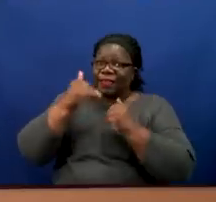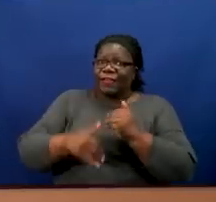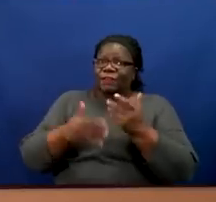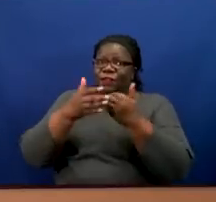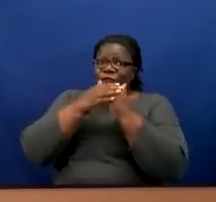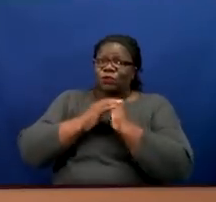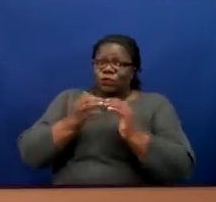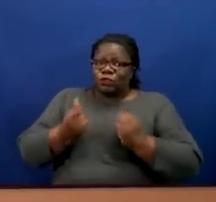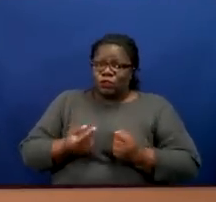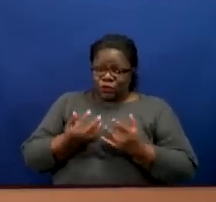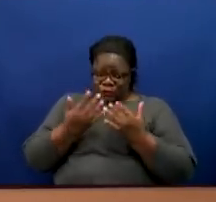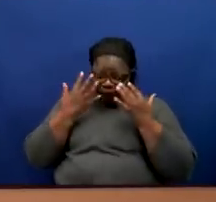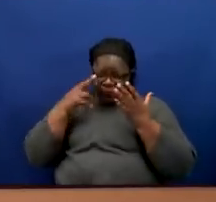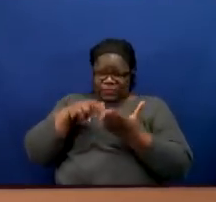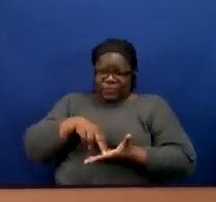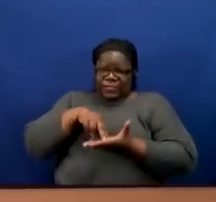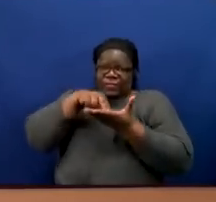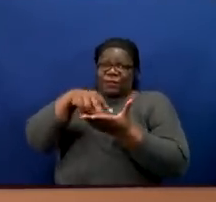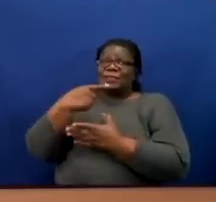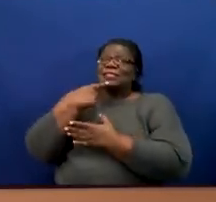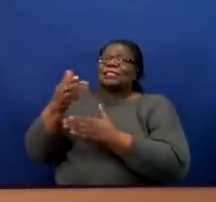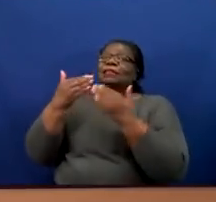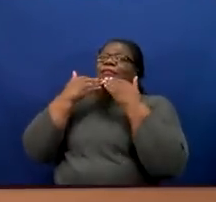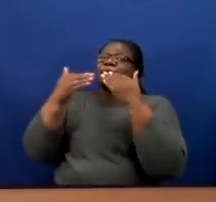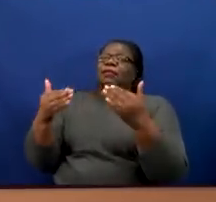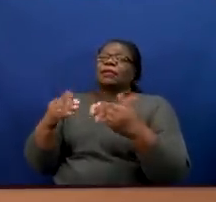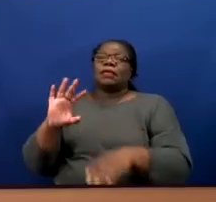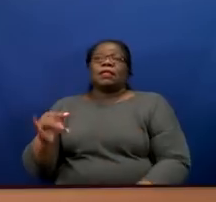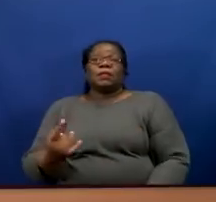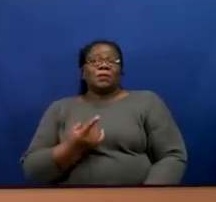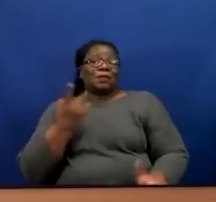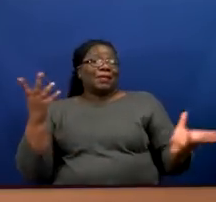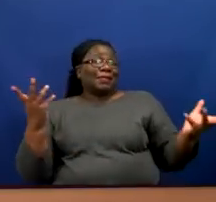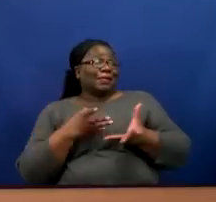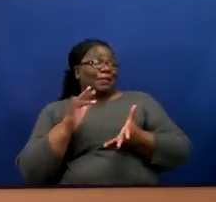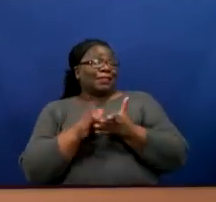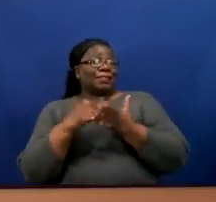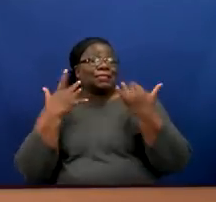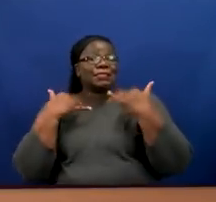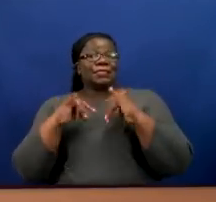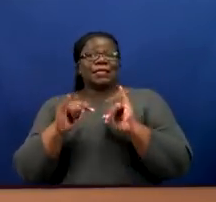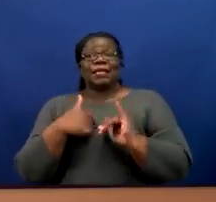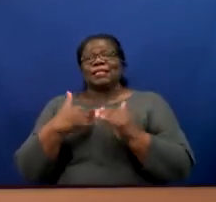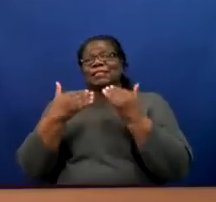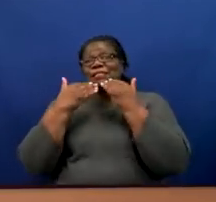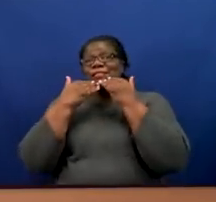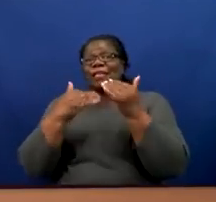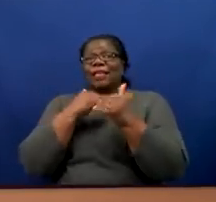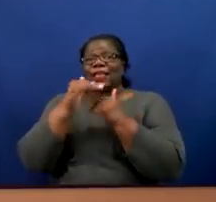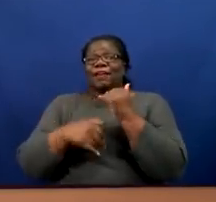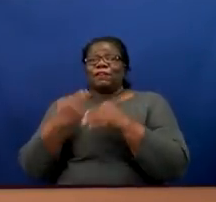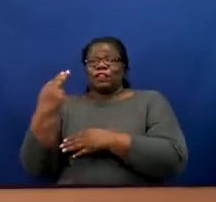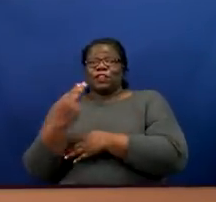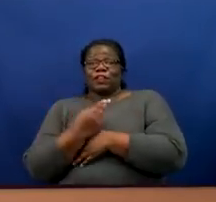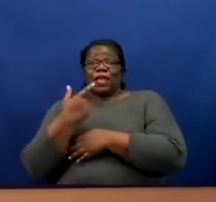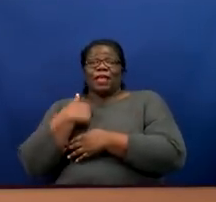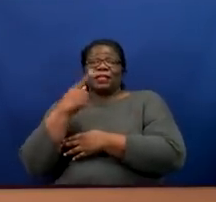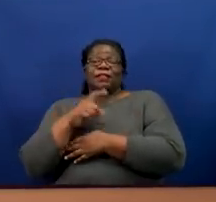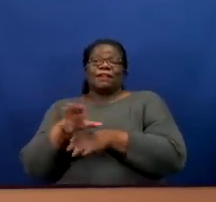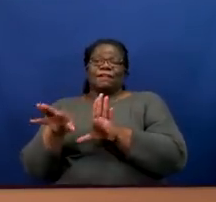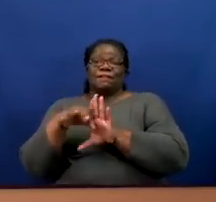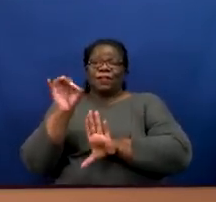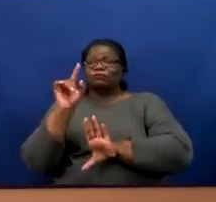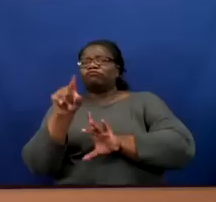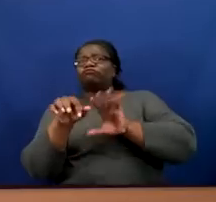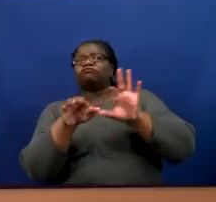so overwhelmed, get up and tell him thank you. Is there anybody in here who still got some thank you left after Thursday? I need to find somebody in